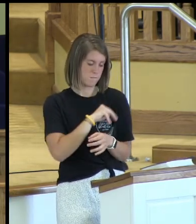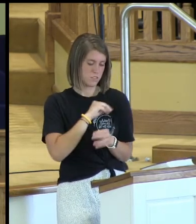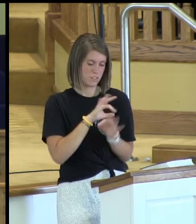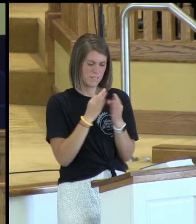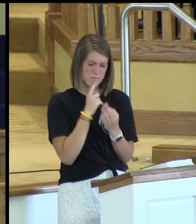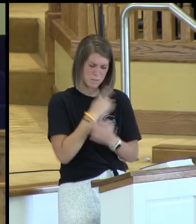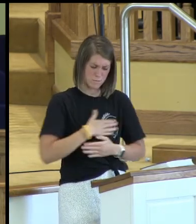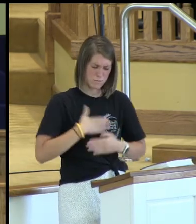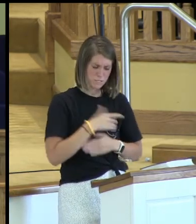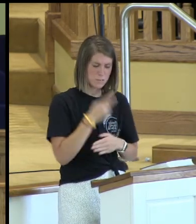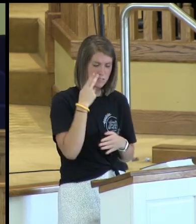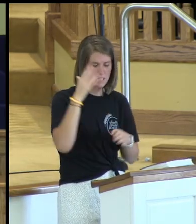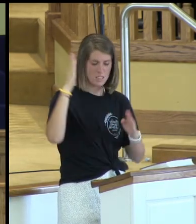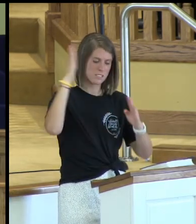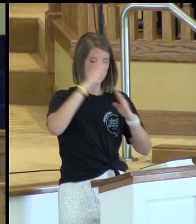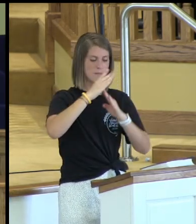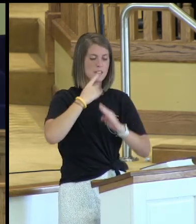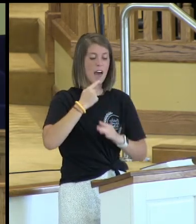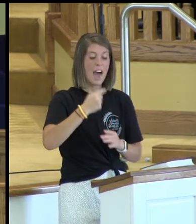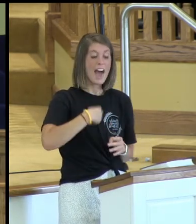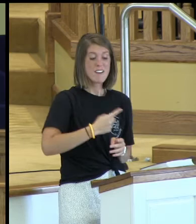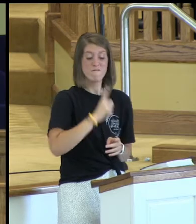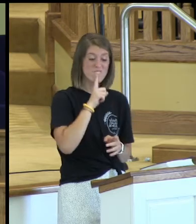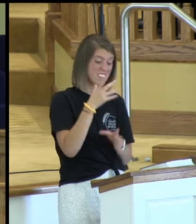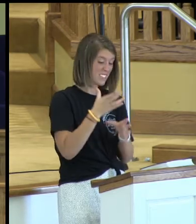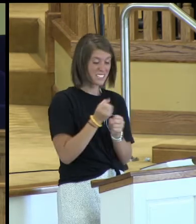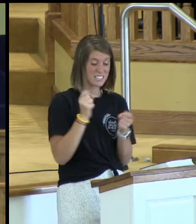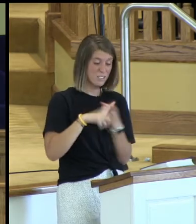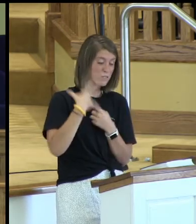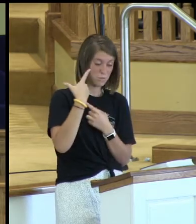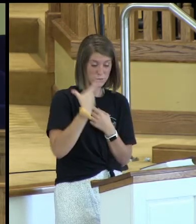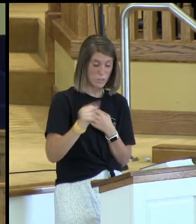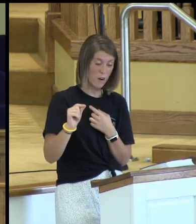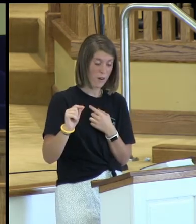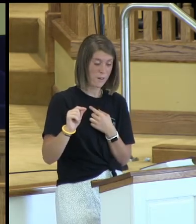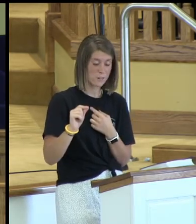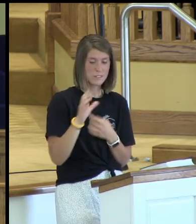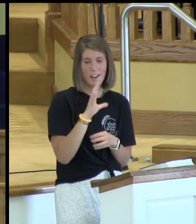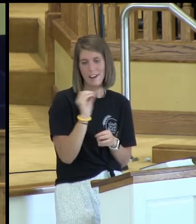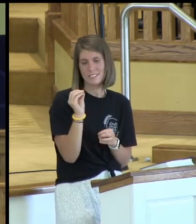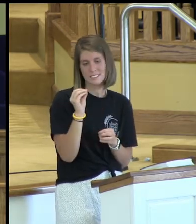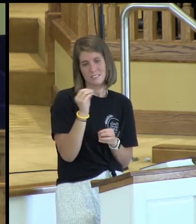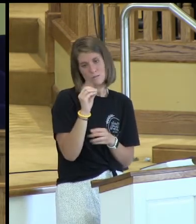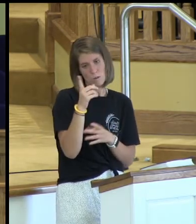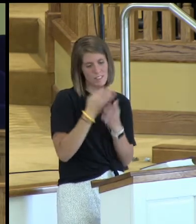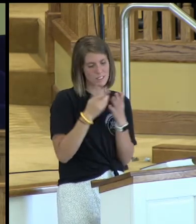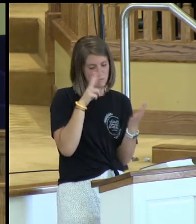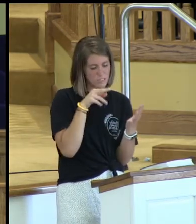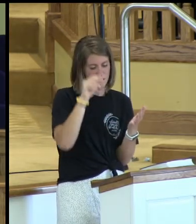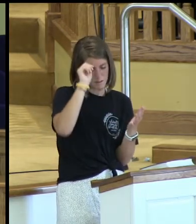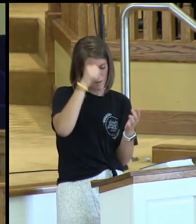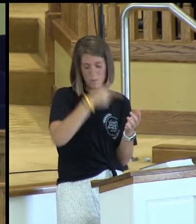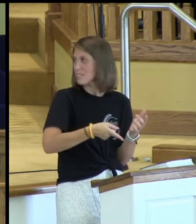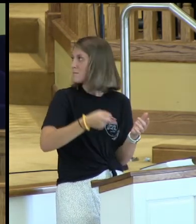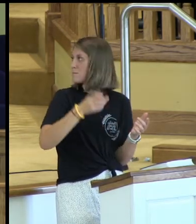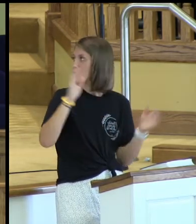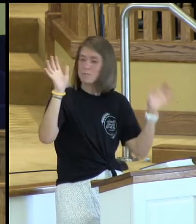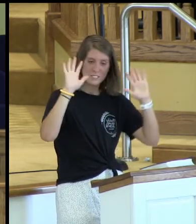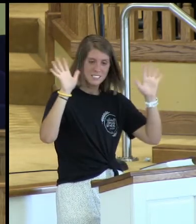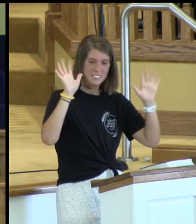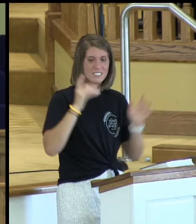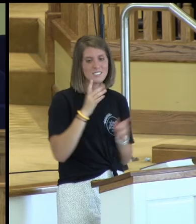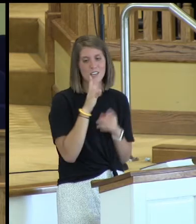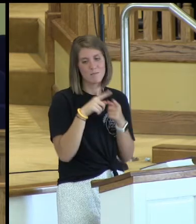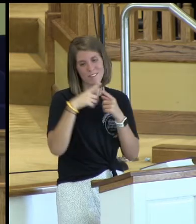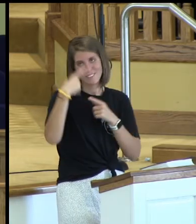them so much. And you'll see at the top of the letter, he says, I really get to go. And there's nothing like, it's one thing to read it, but I still remember him waving his hand saying, I really get to go, talking